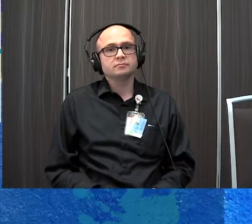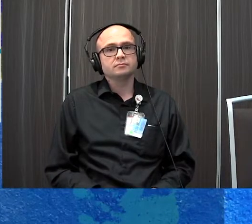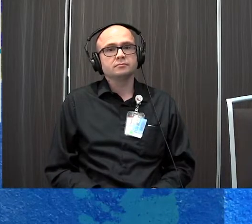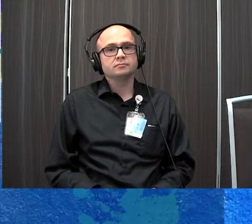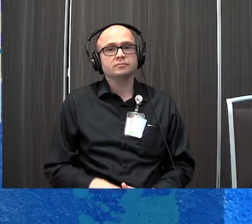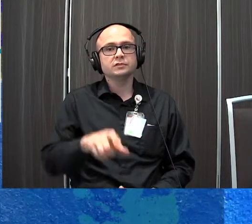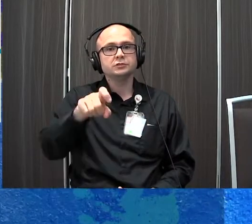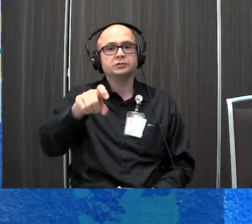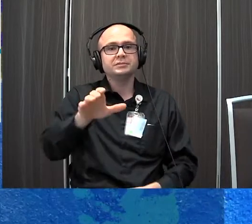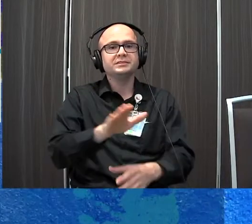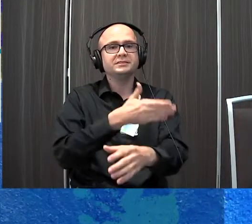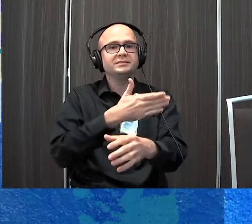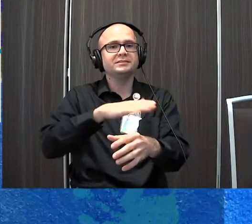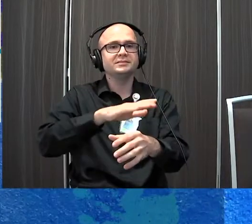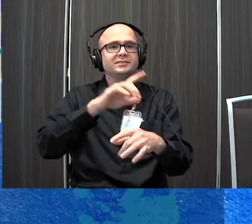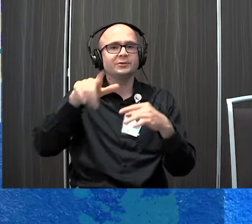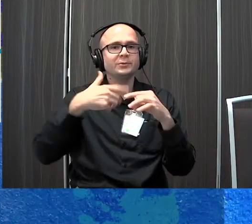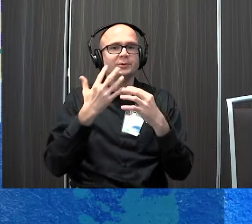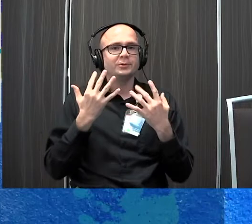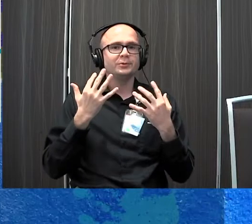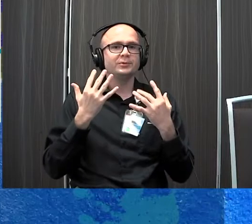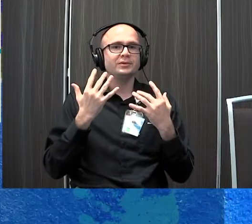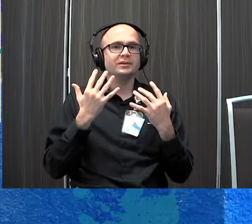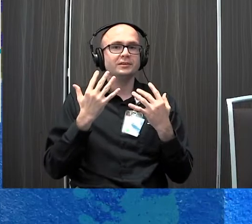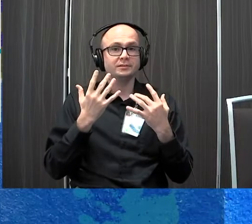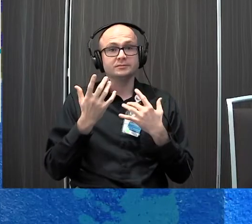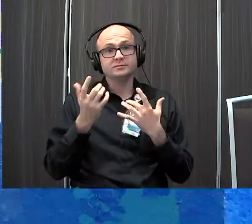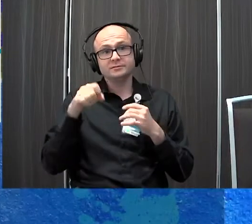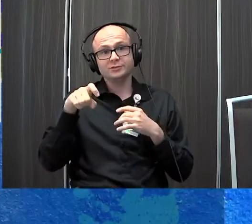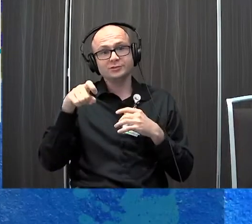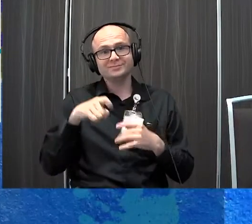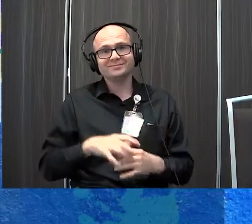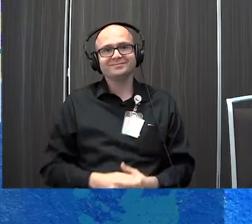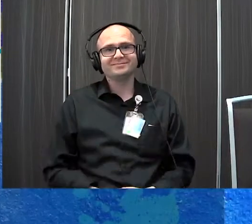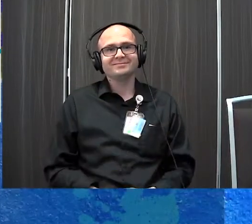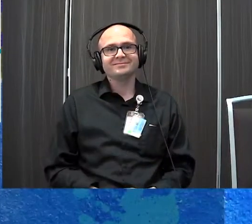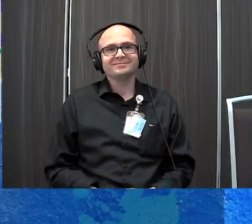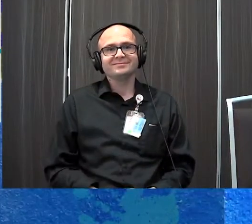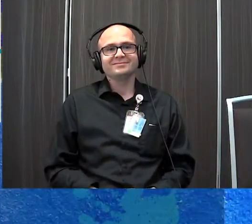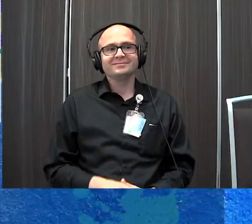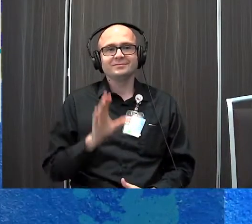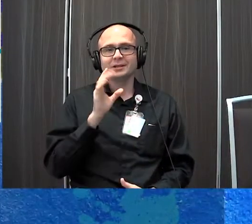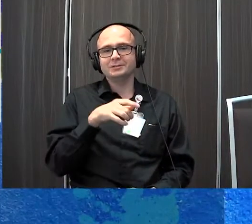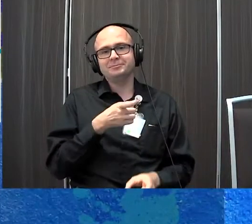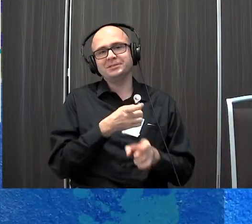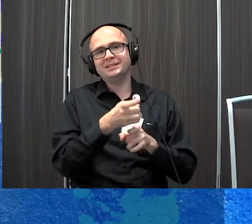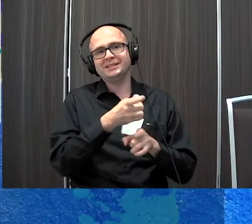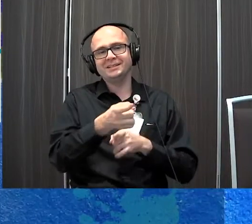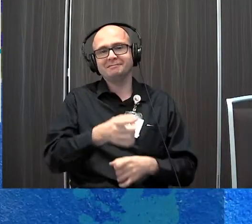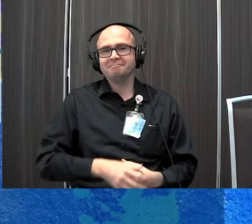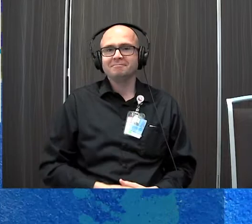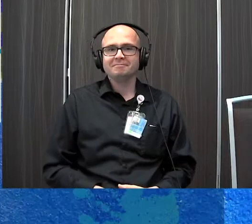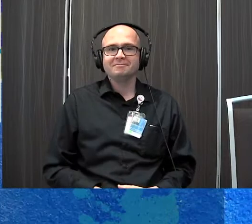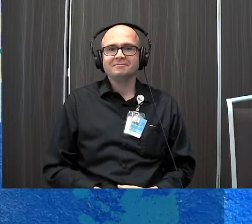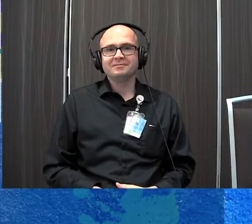Catherine, you're supposed to sing in the middle while we're waiting for Is the that what's polls. supposed to That's happen? what the moderator's supposed to do, yeah. So we'll Just just given that memo. My